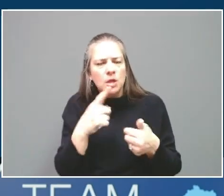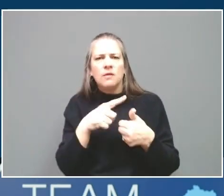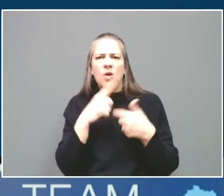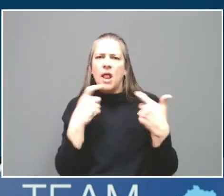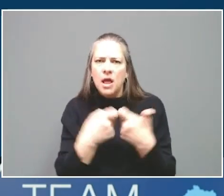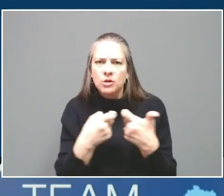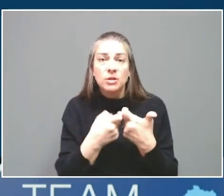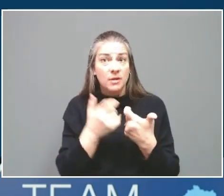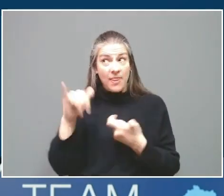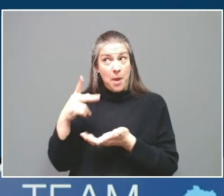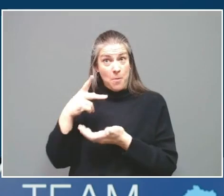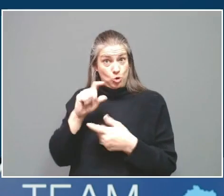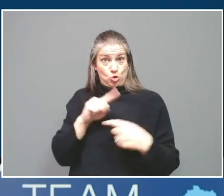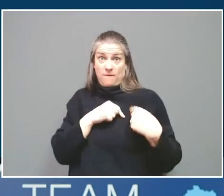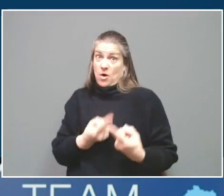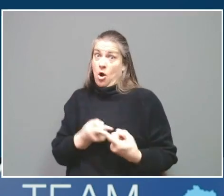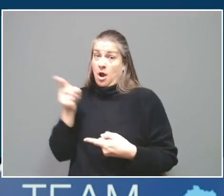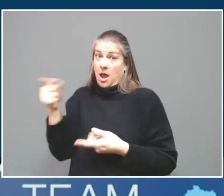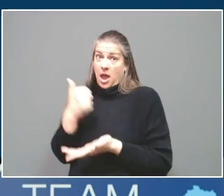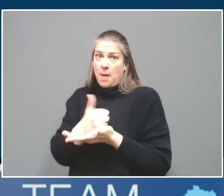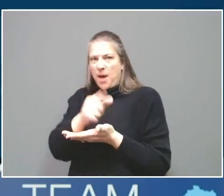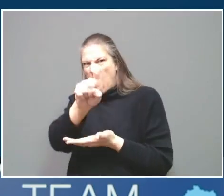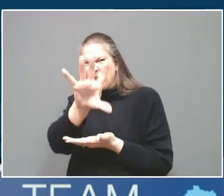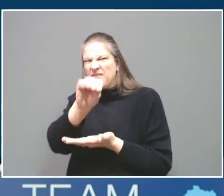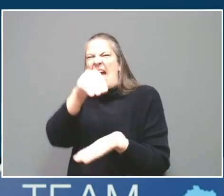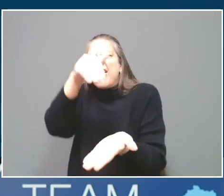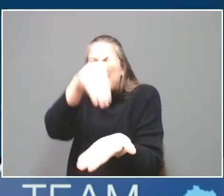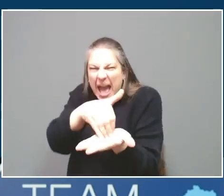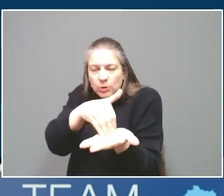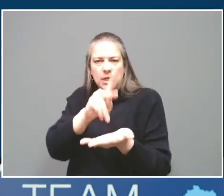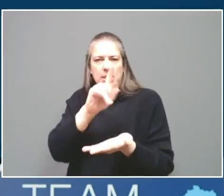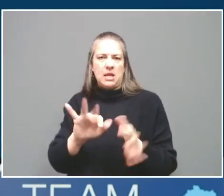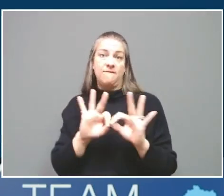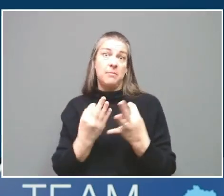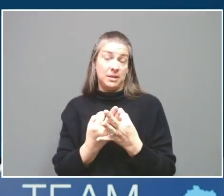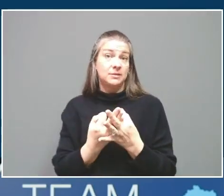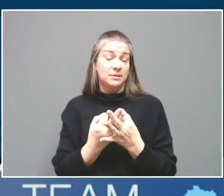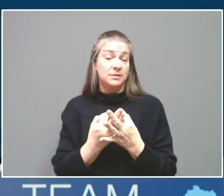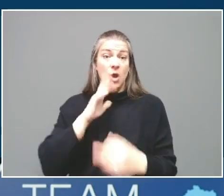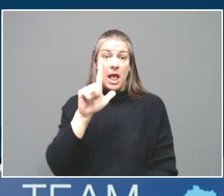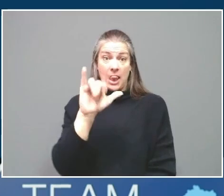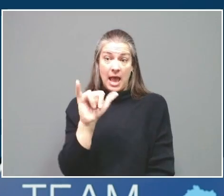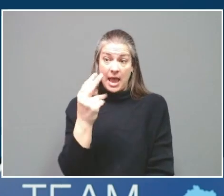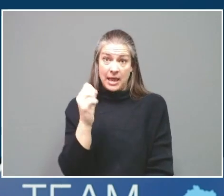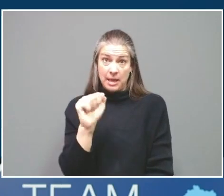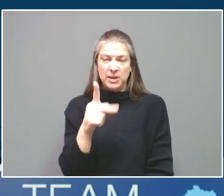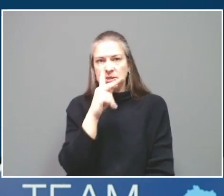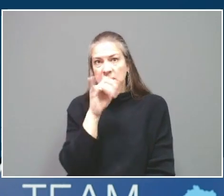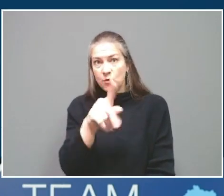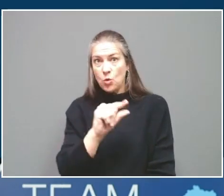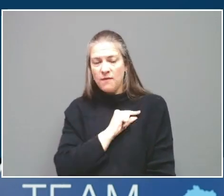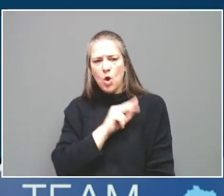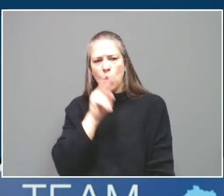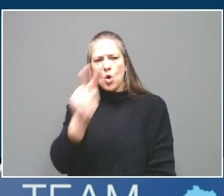around 150,000 Kentucky families. So for more information on LIHEAP and to see if you qualify, please visit the